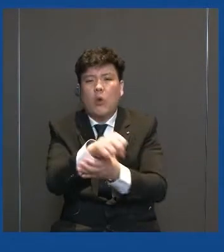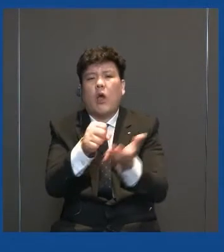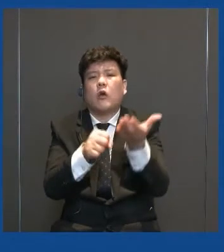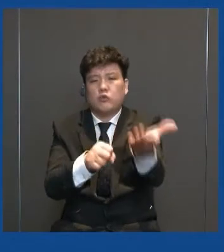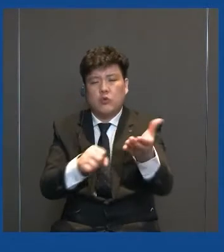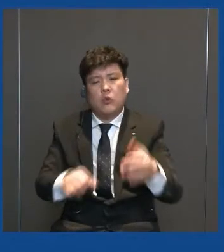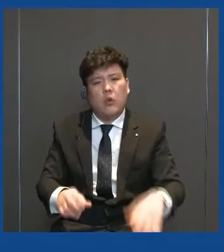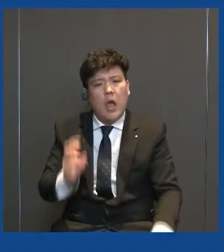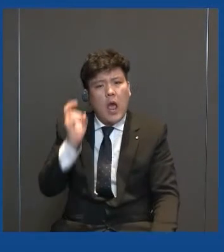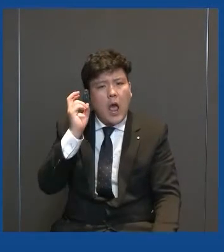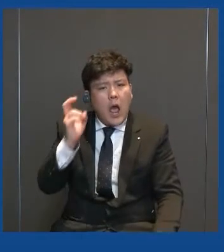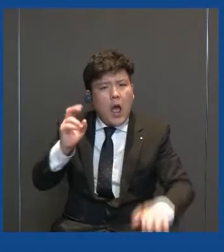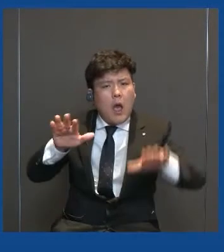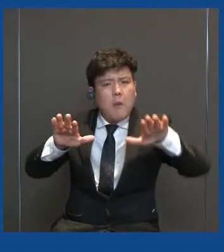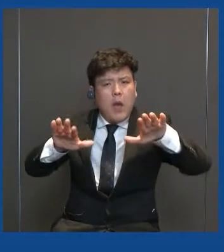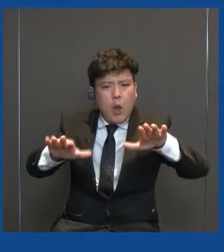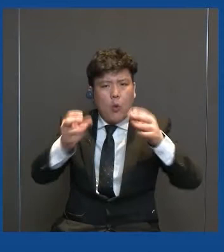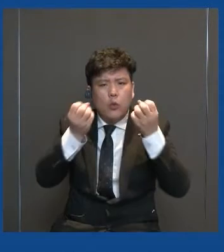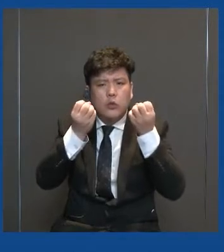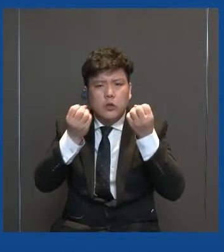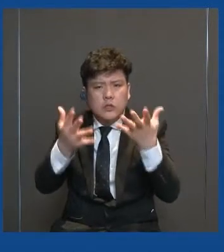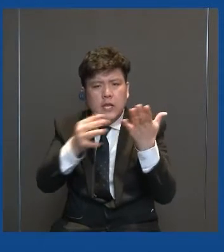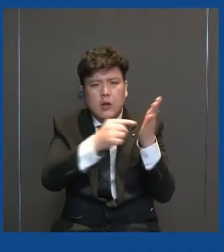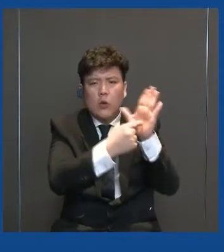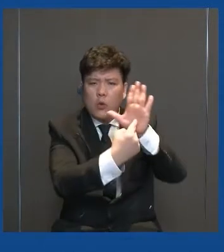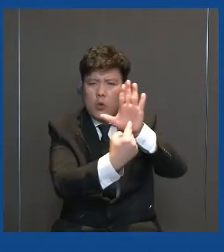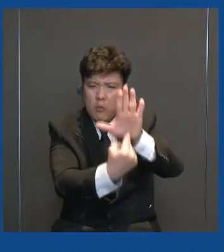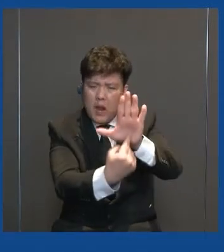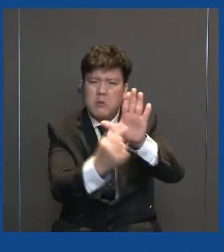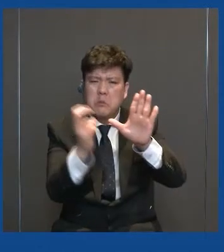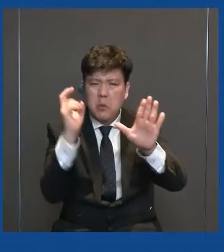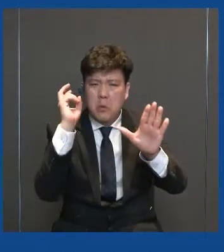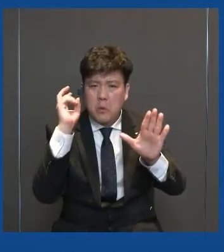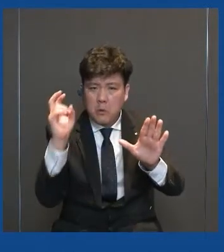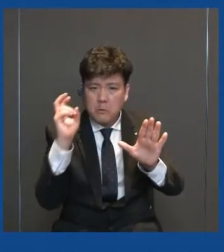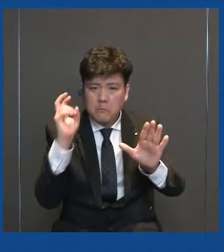we will start opening up society again.